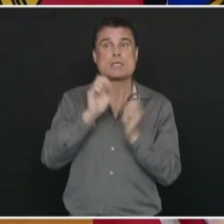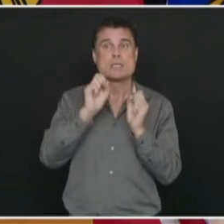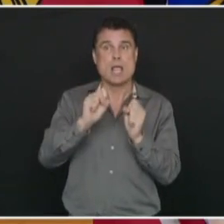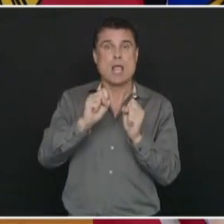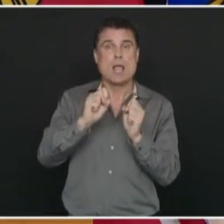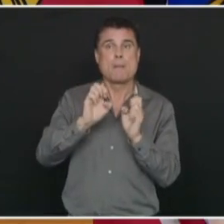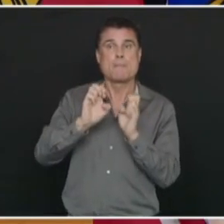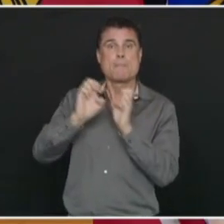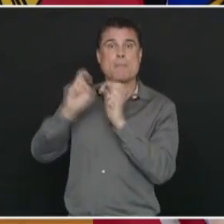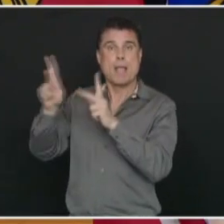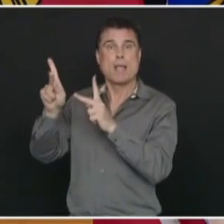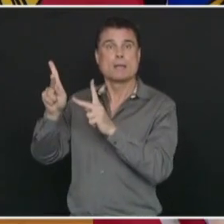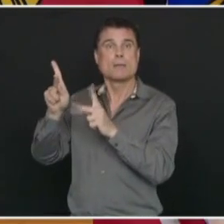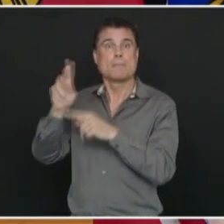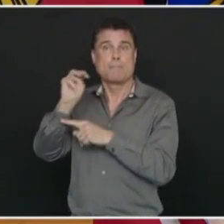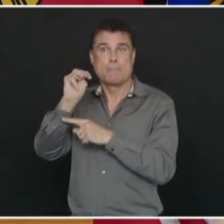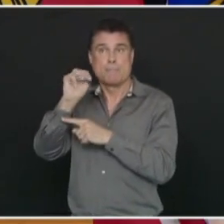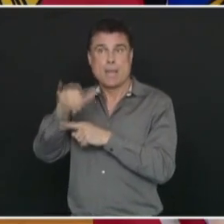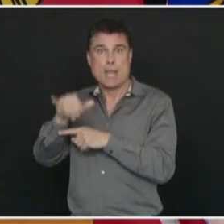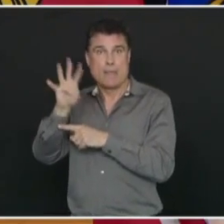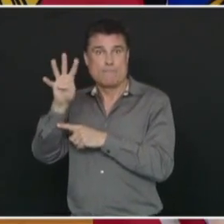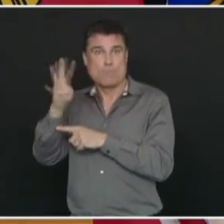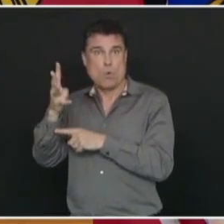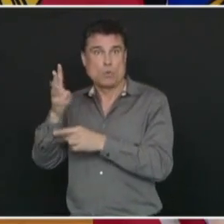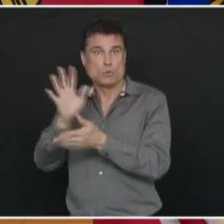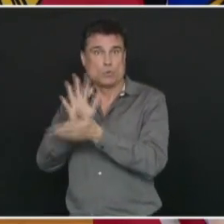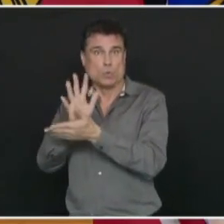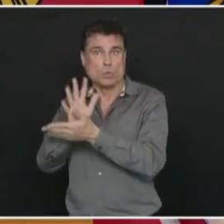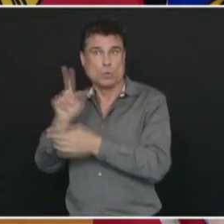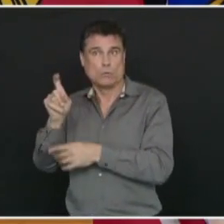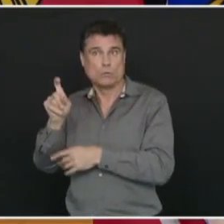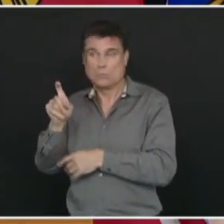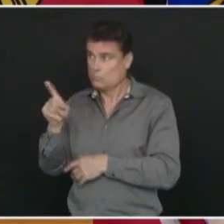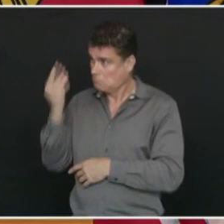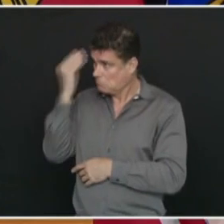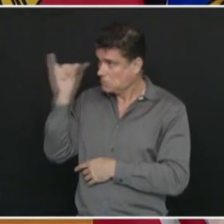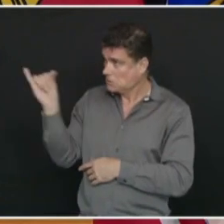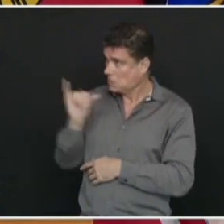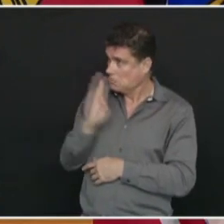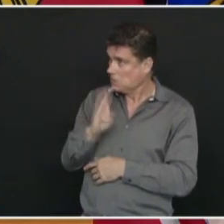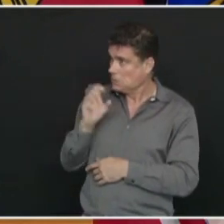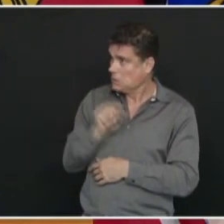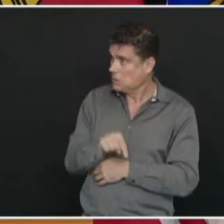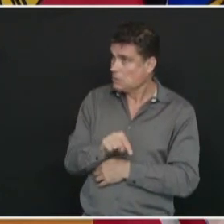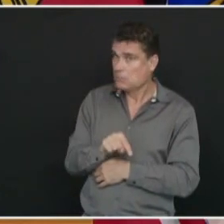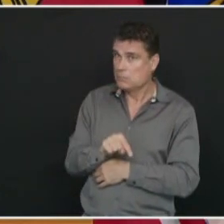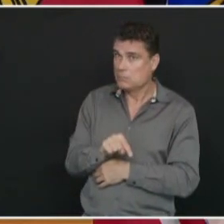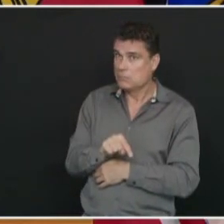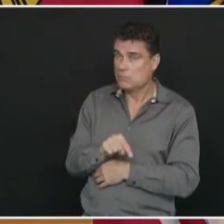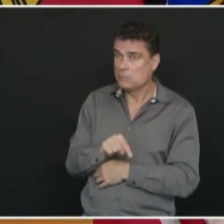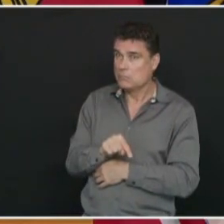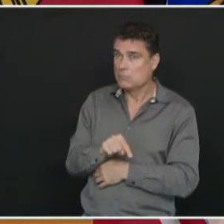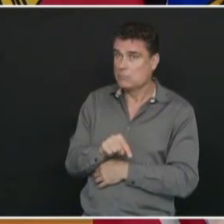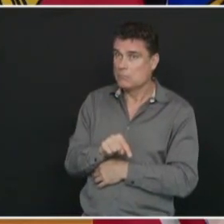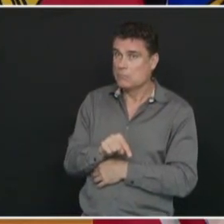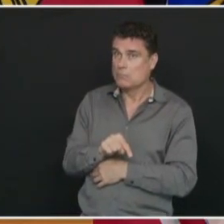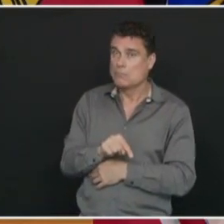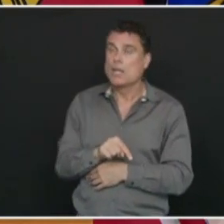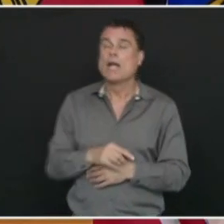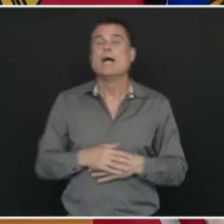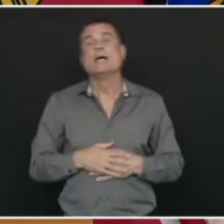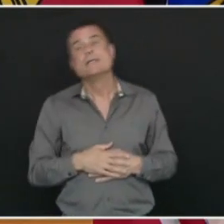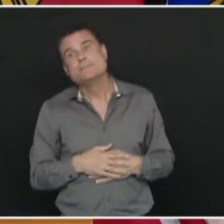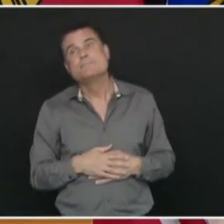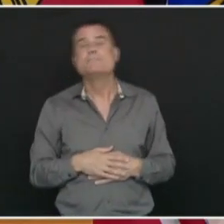as able to catch up, and so we want to make sure that our system is doing everything it can to support those children. So those